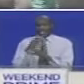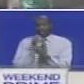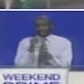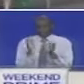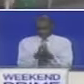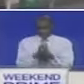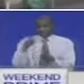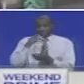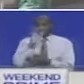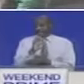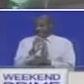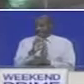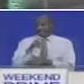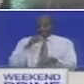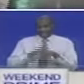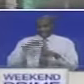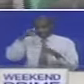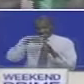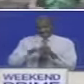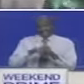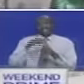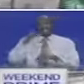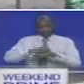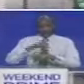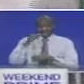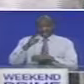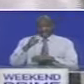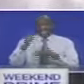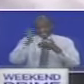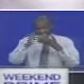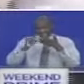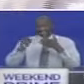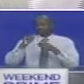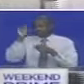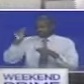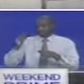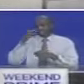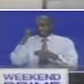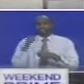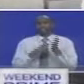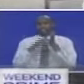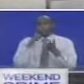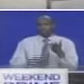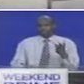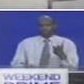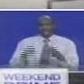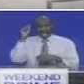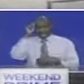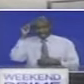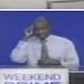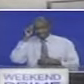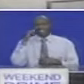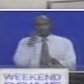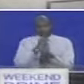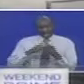its location. And once you're inside the institution, the writings on the wall clearly indicate that academics, hard work